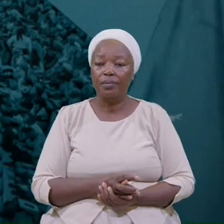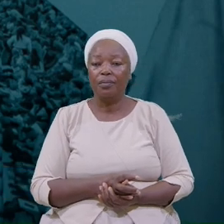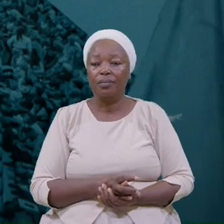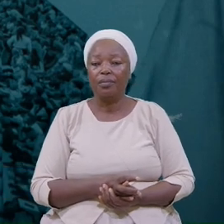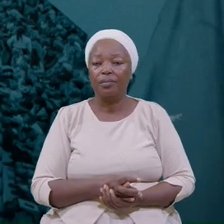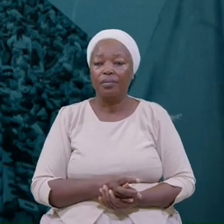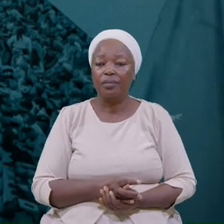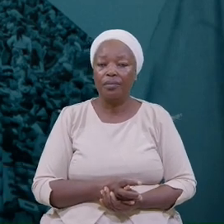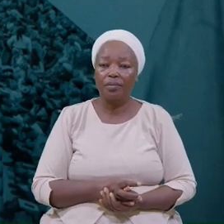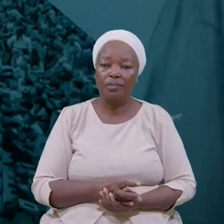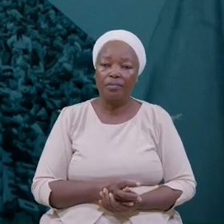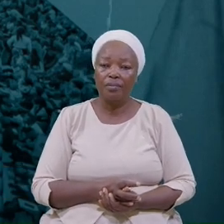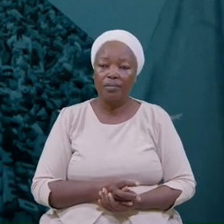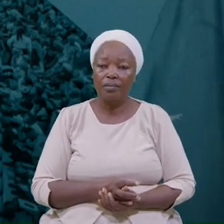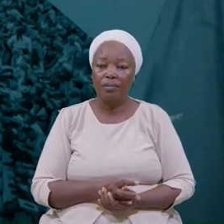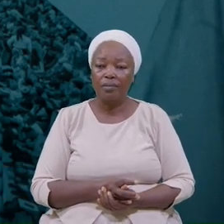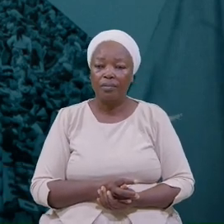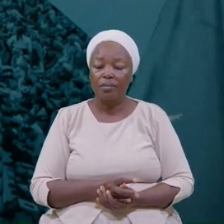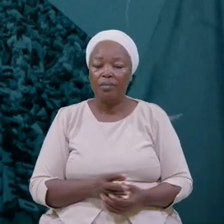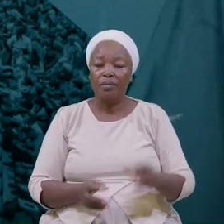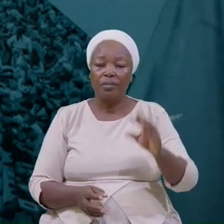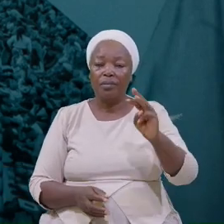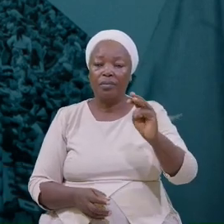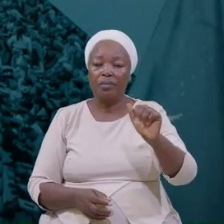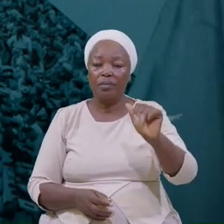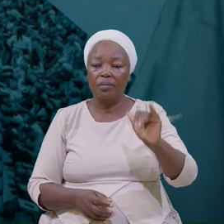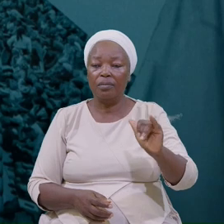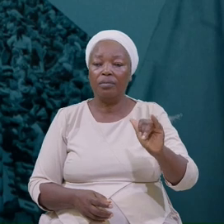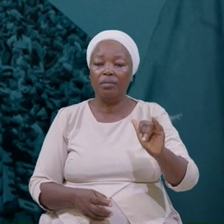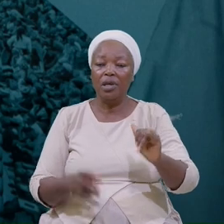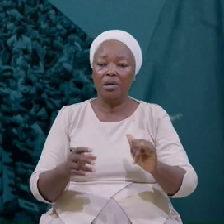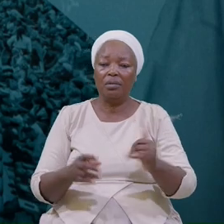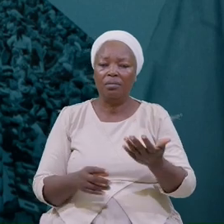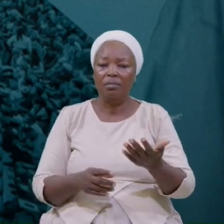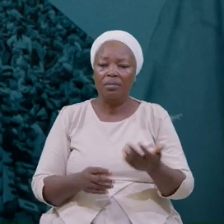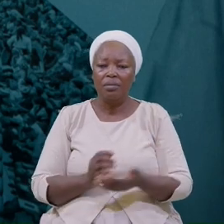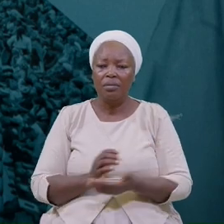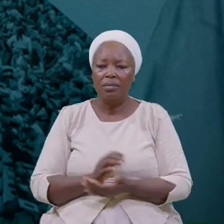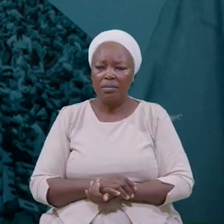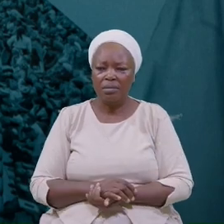May 17, 1975.